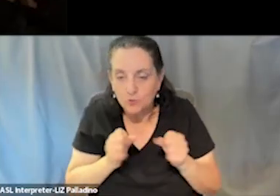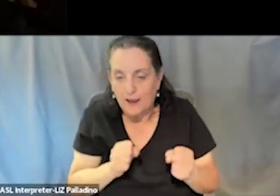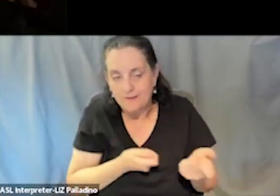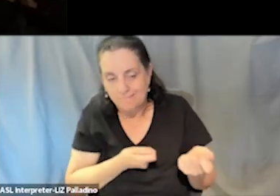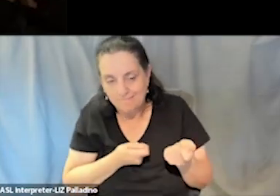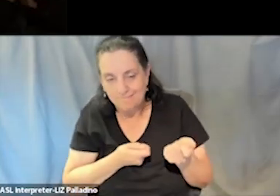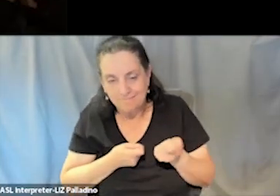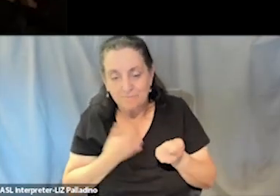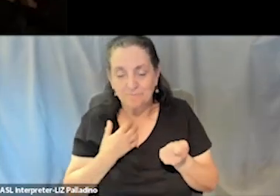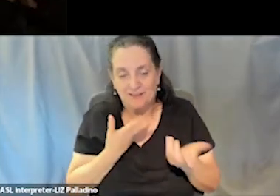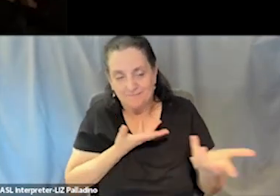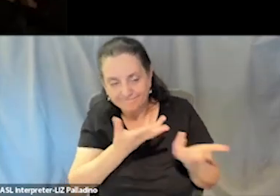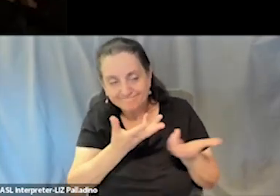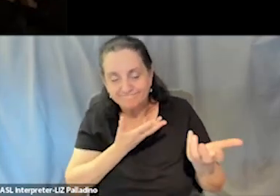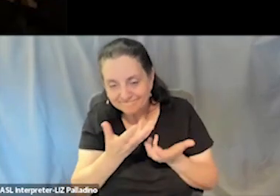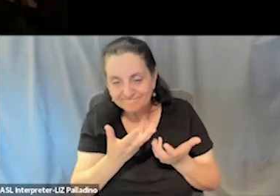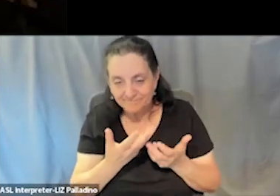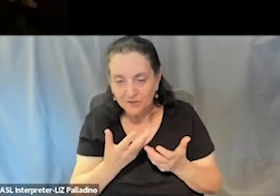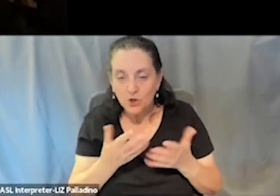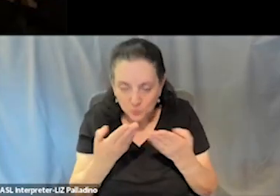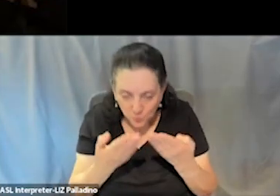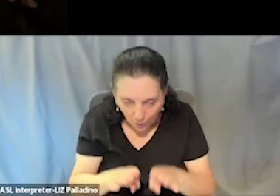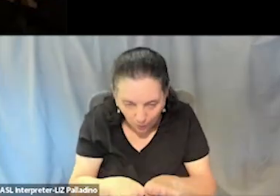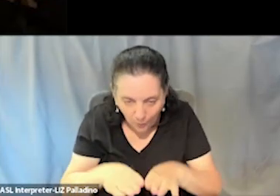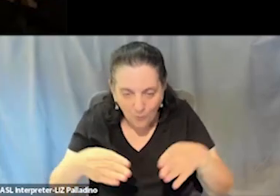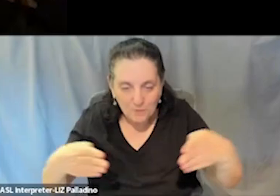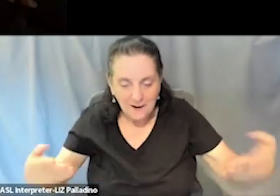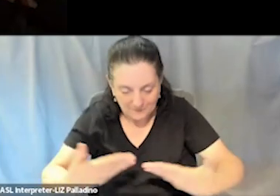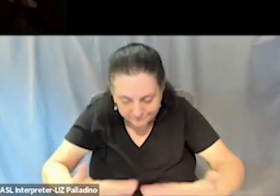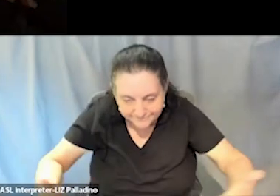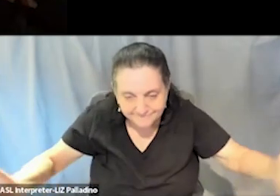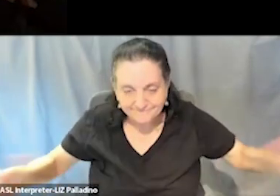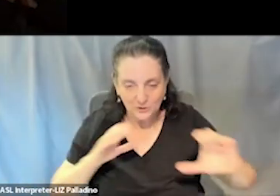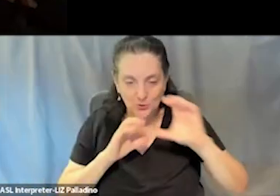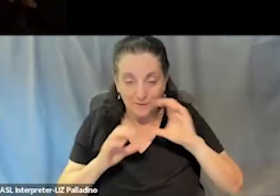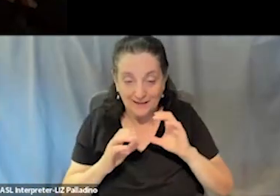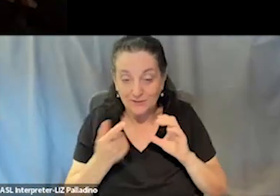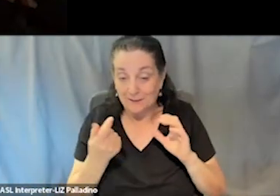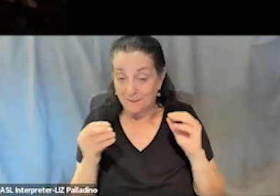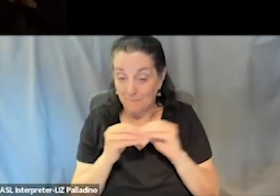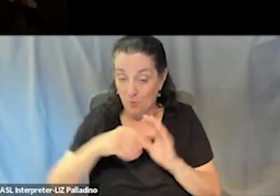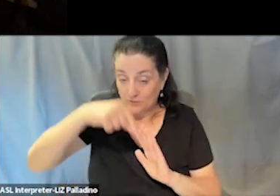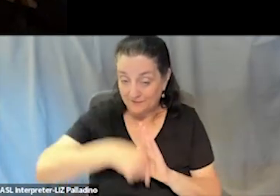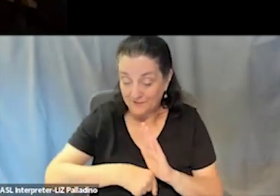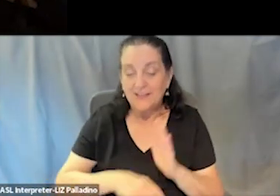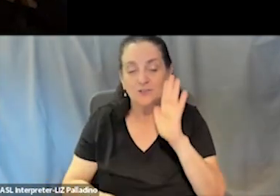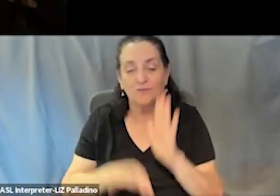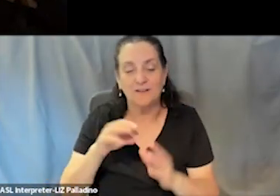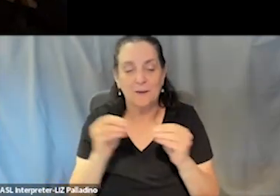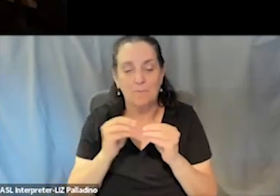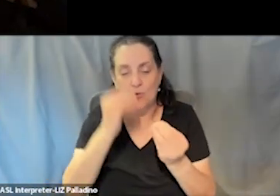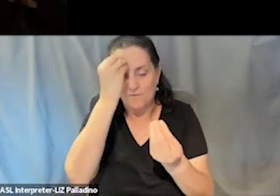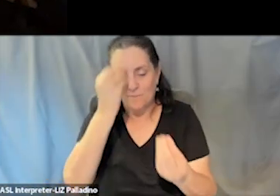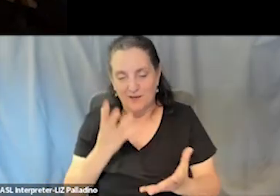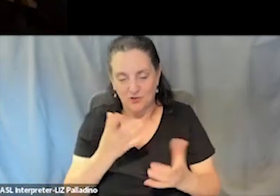a personalized note of thanks, anything to start to open up that two-way street of communication where you can get additional information is super